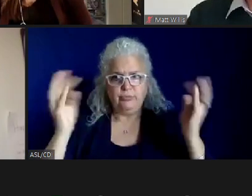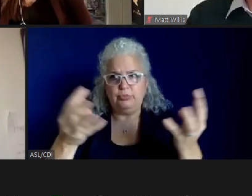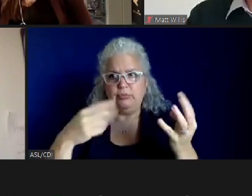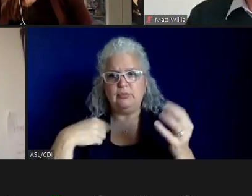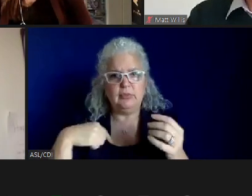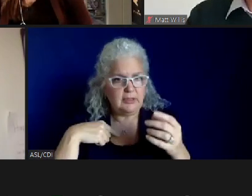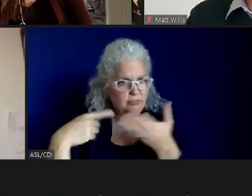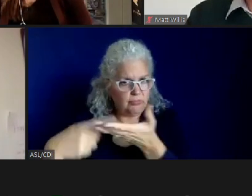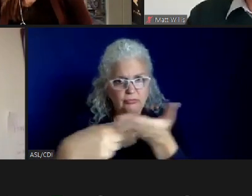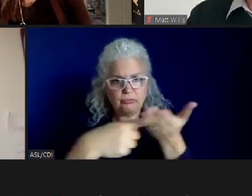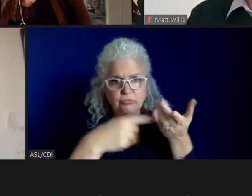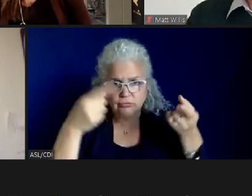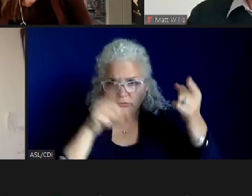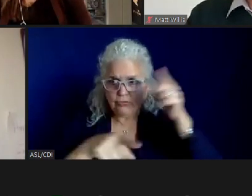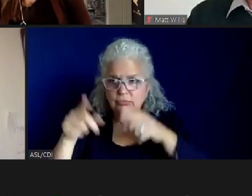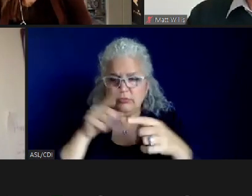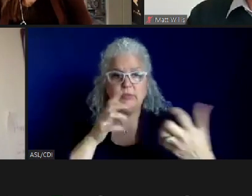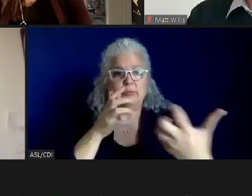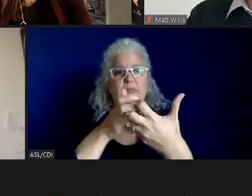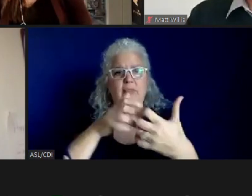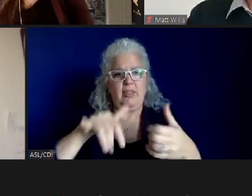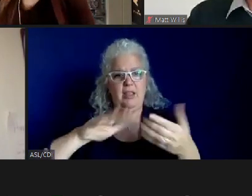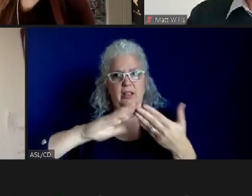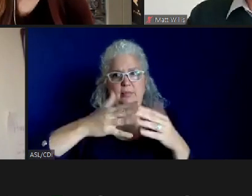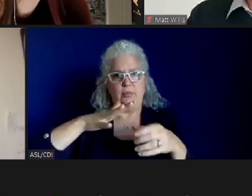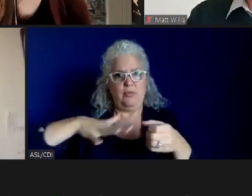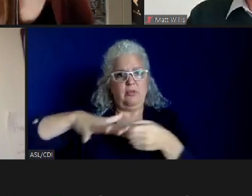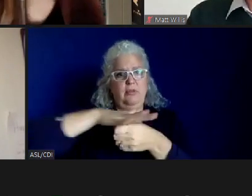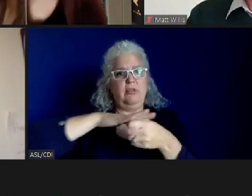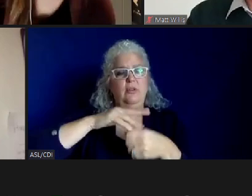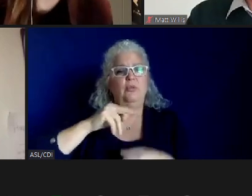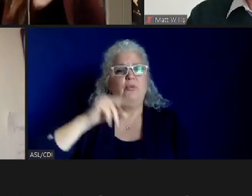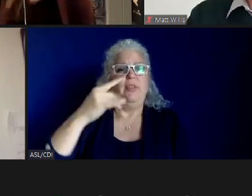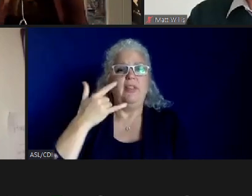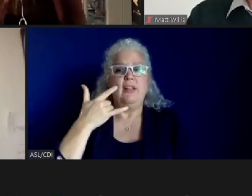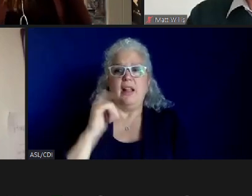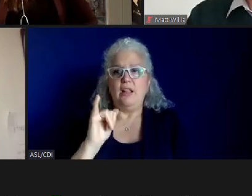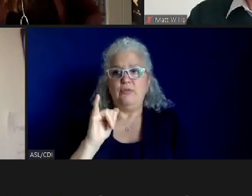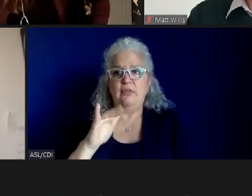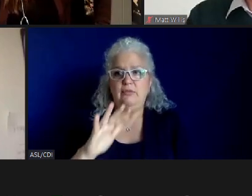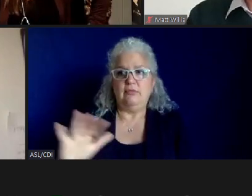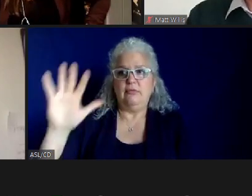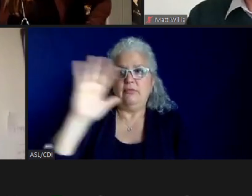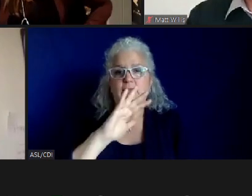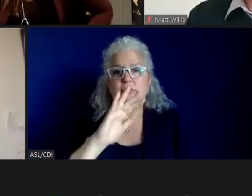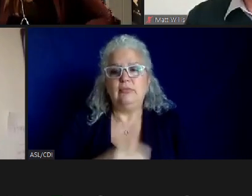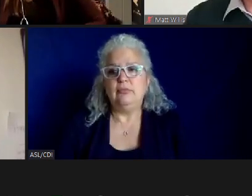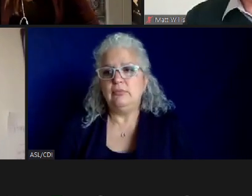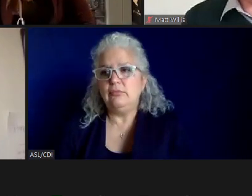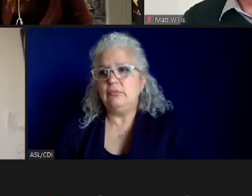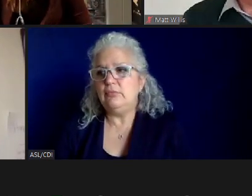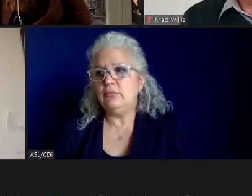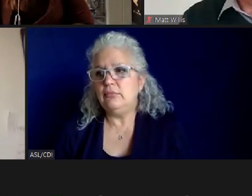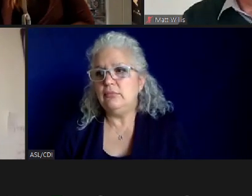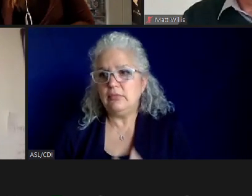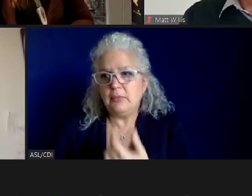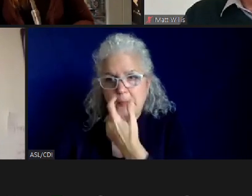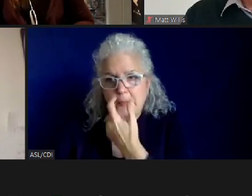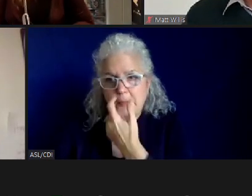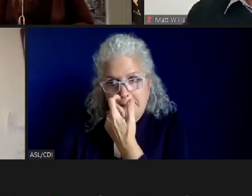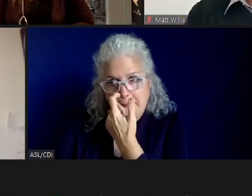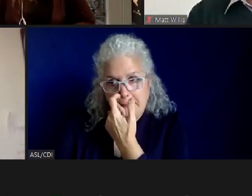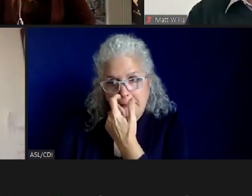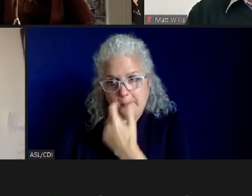like in Northern California and America, right? And so all the voices are heard. And essentially, when it comes to